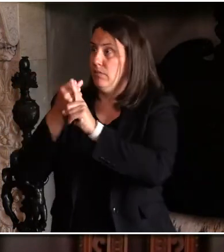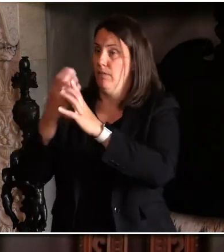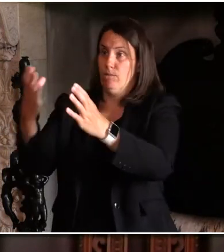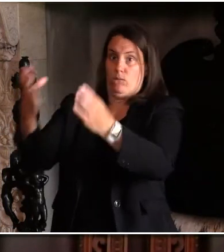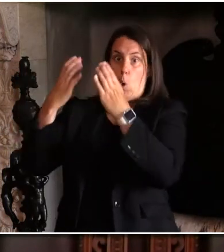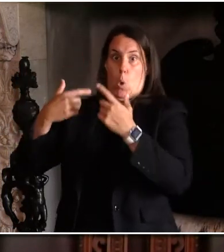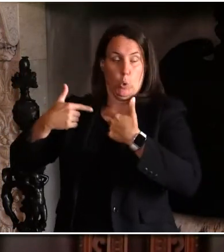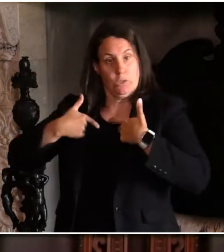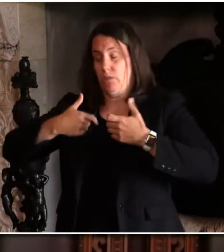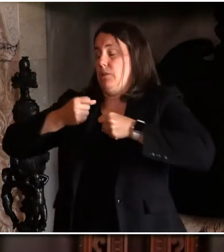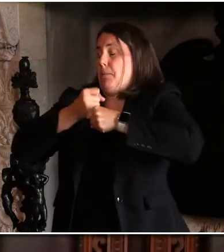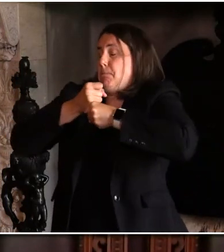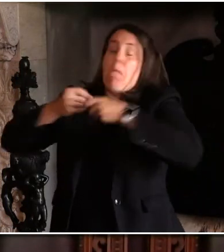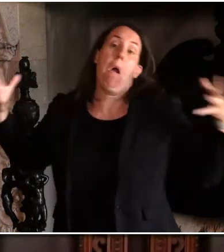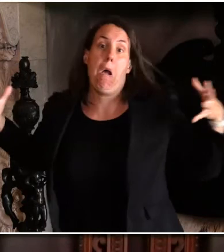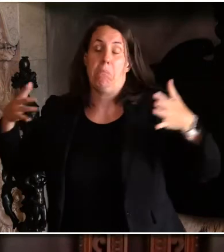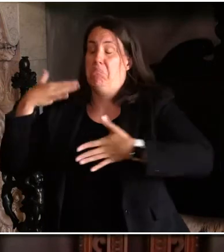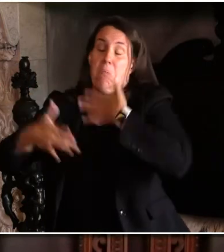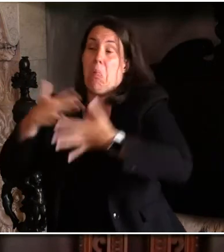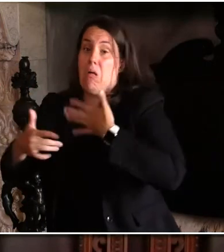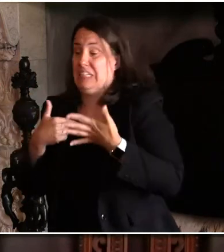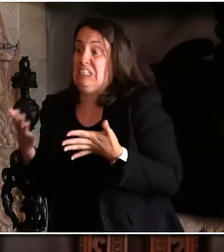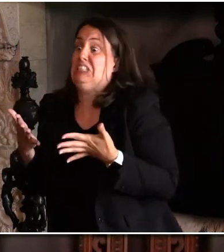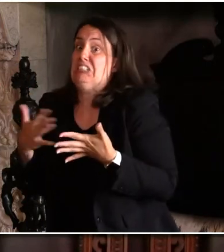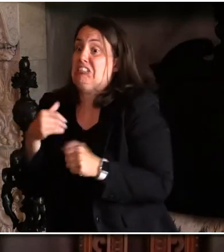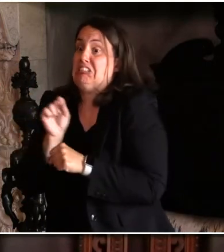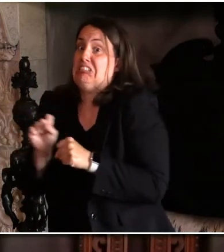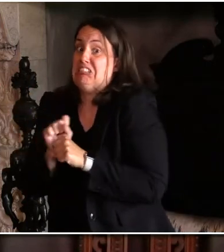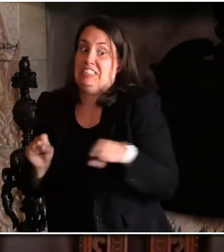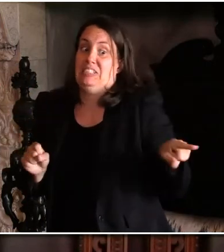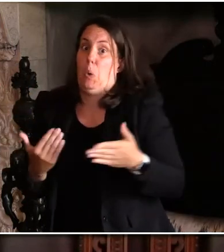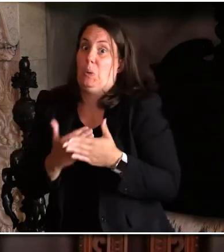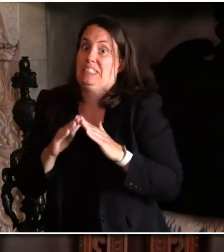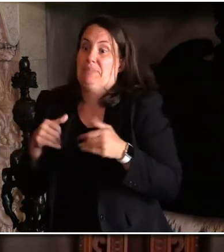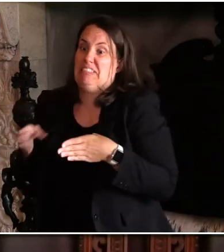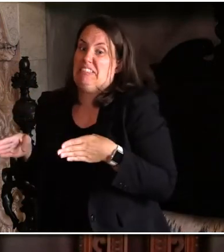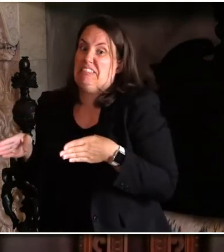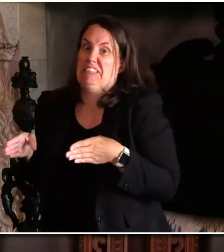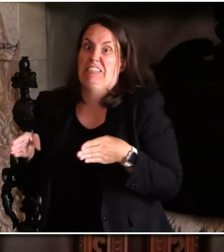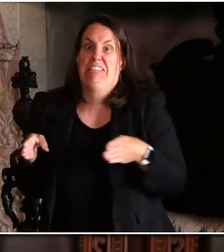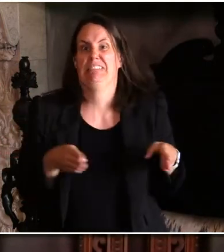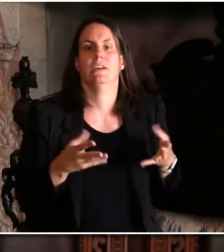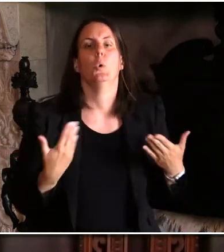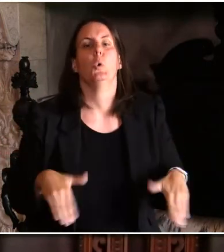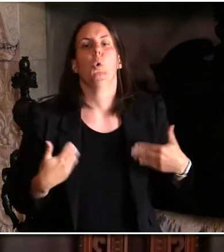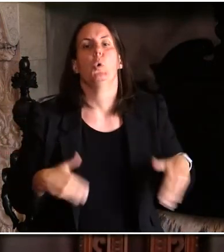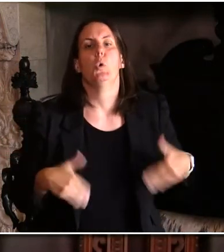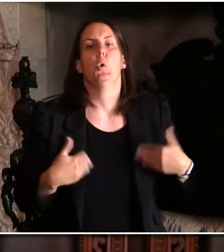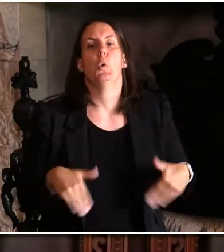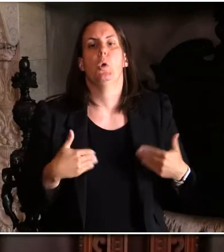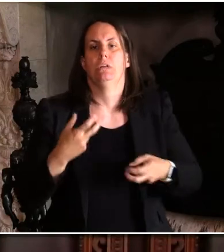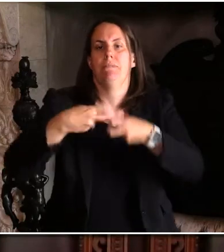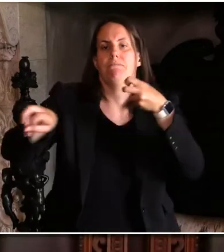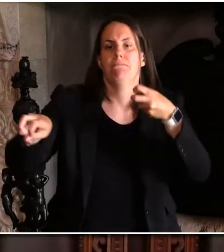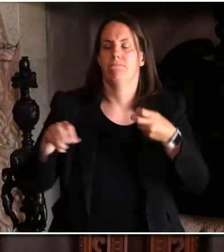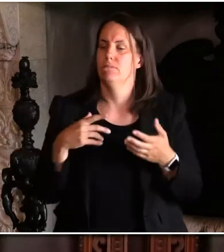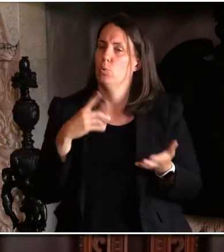be unacceptable several years ago, and it was never corrected. We will continue to do the best we can to make sure that people get